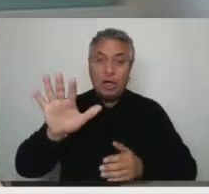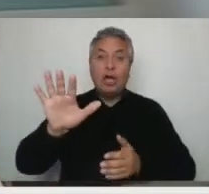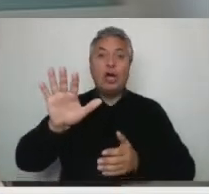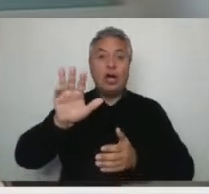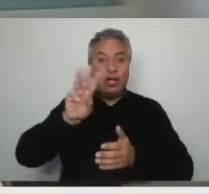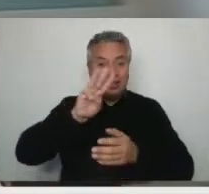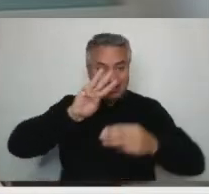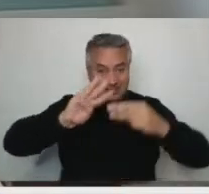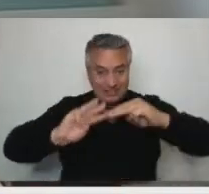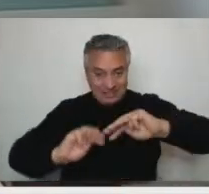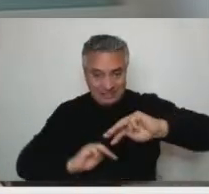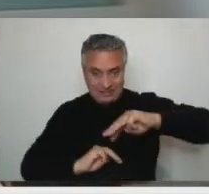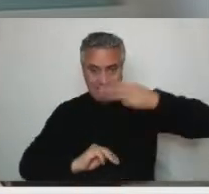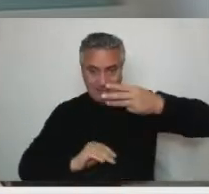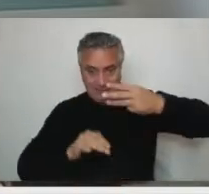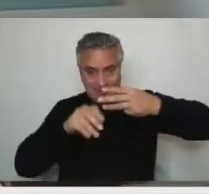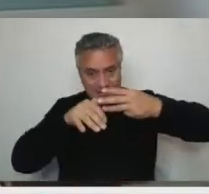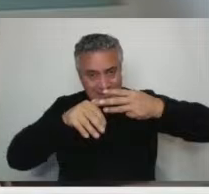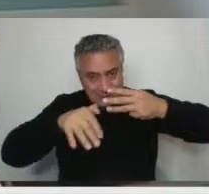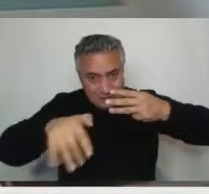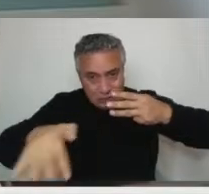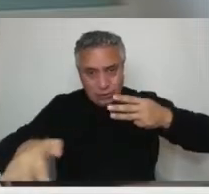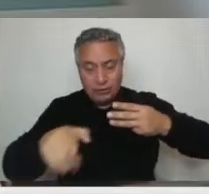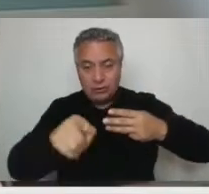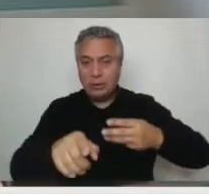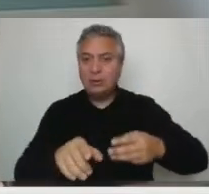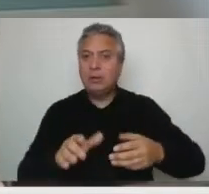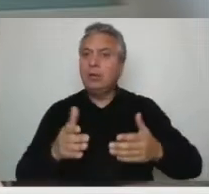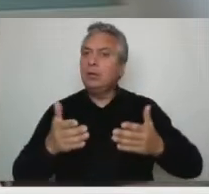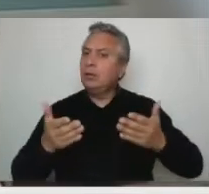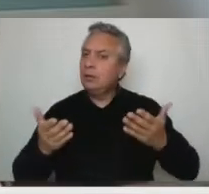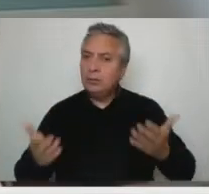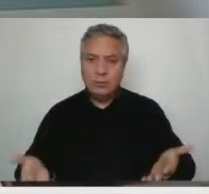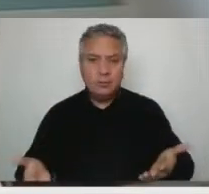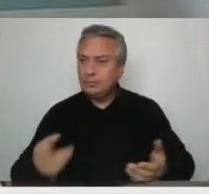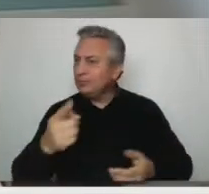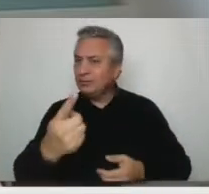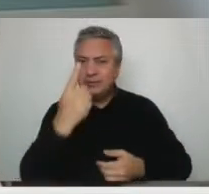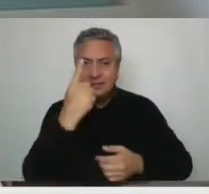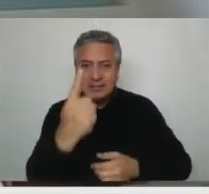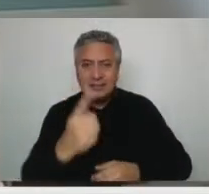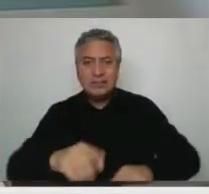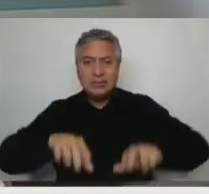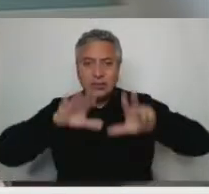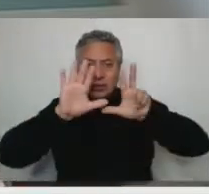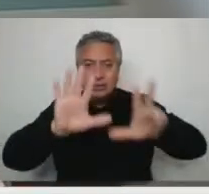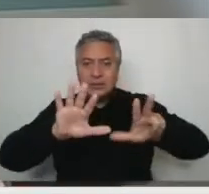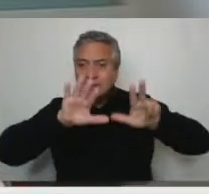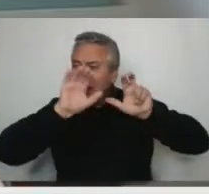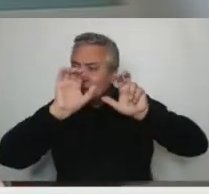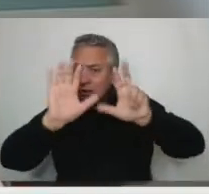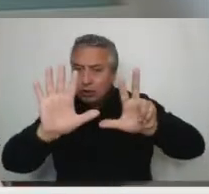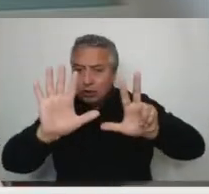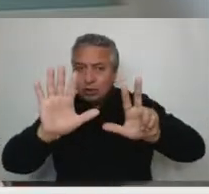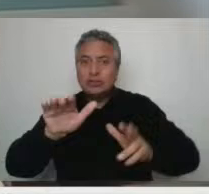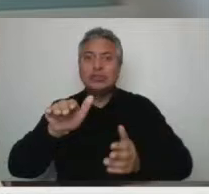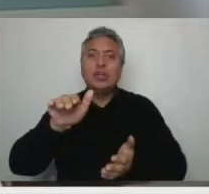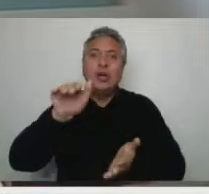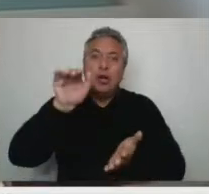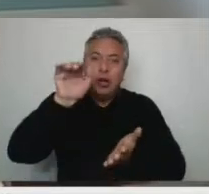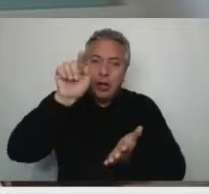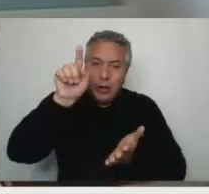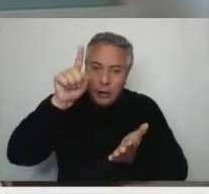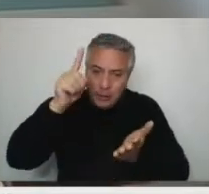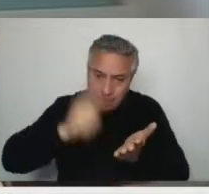7% of that is 188 billion pounds at today's prices. Public sector